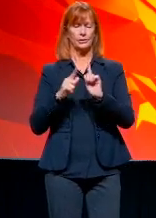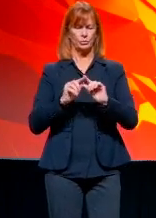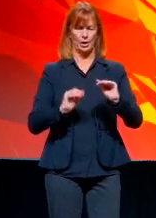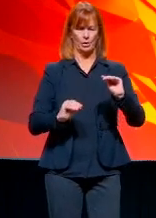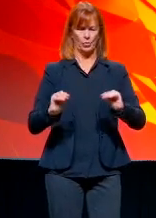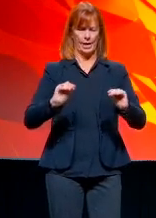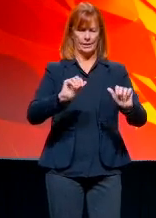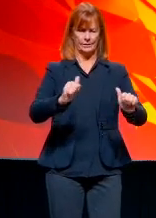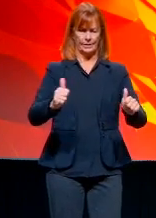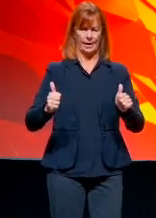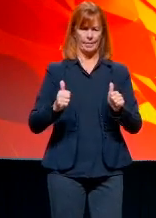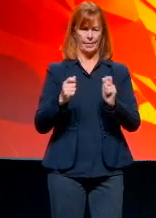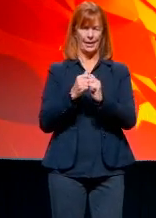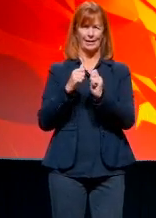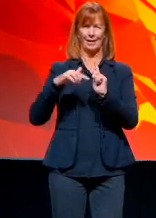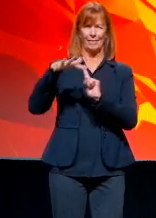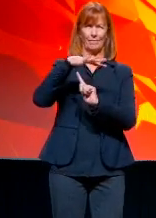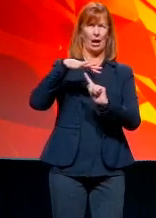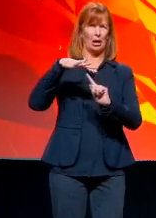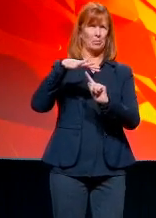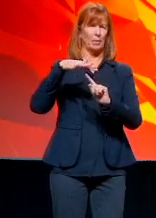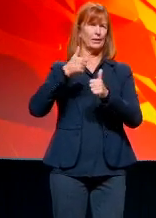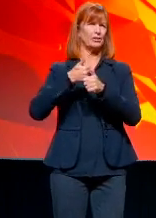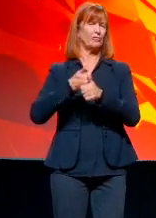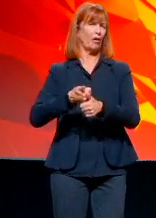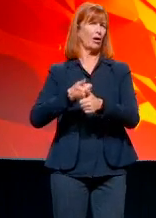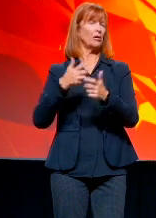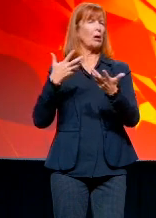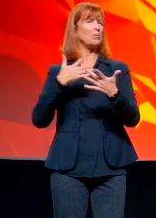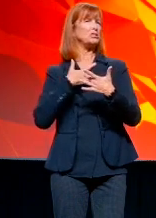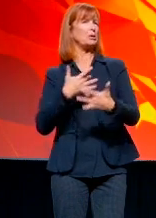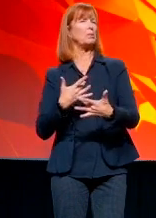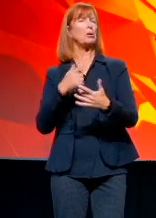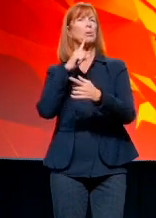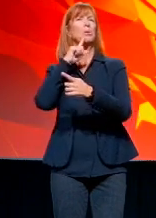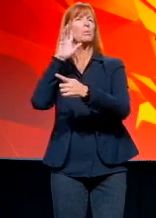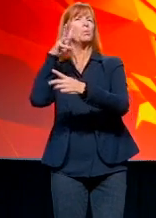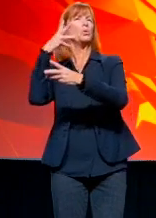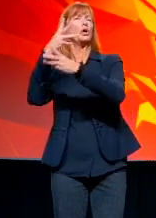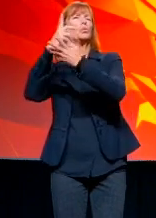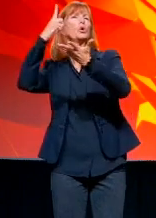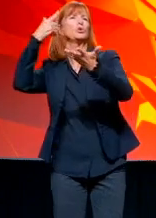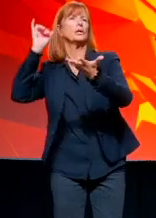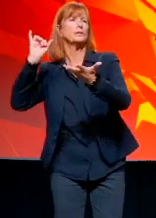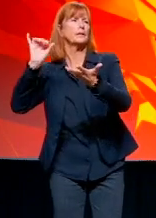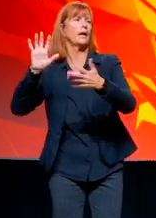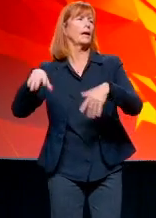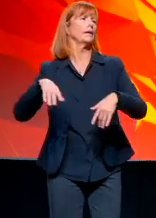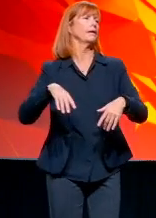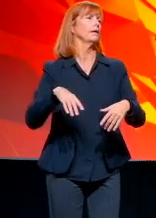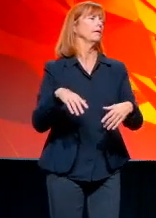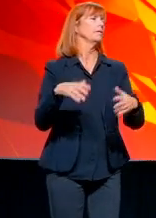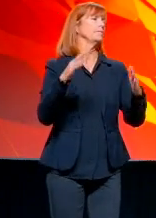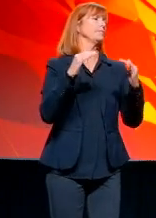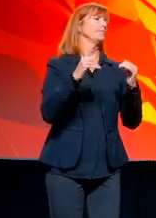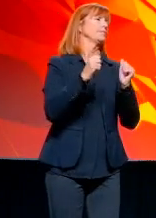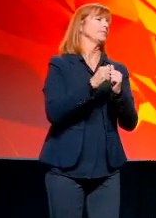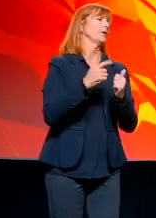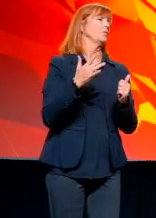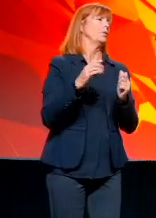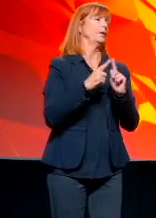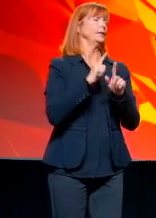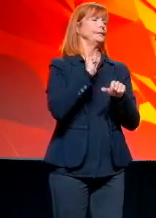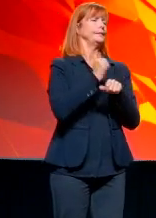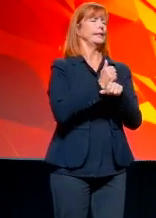some kind of environments so that follow the natural statistic of how real-world thing looks like. So here we use some kind of interior design websites